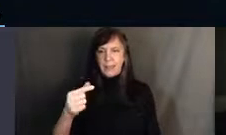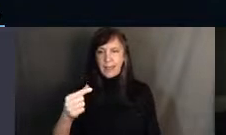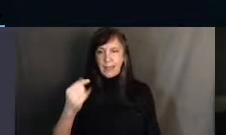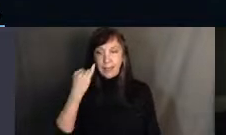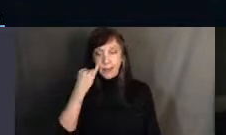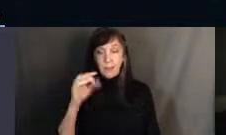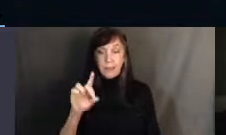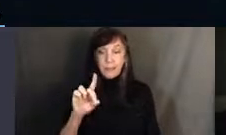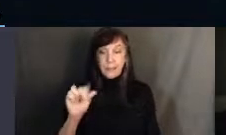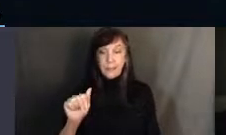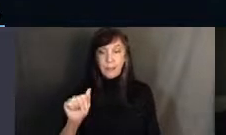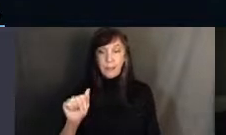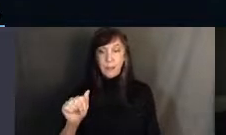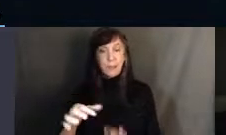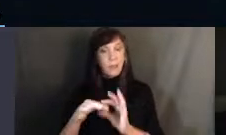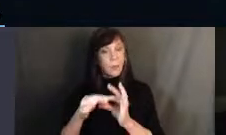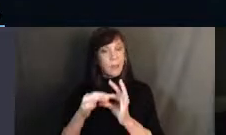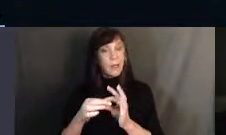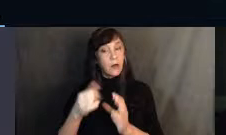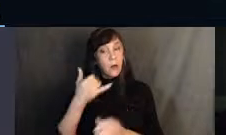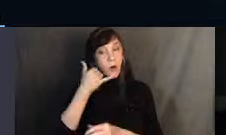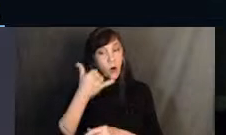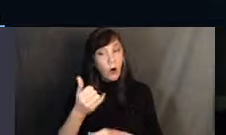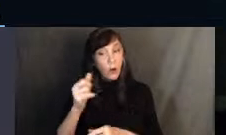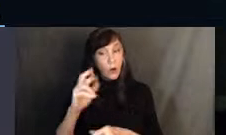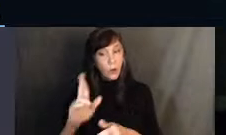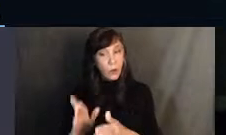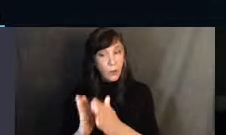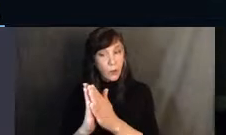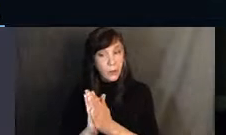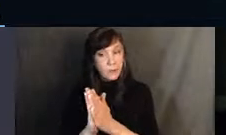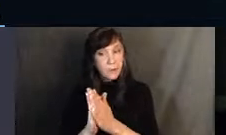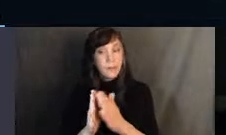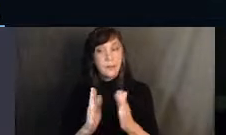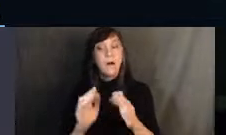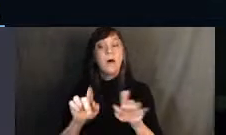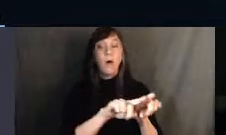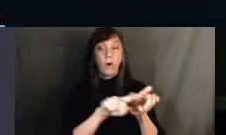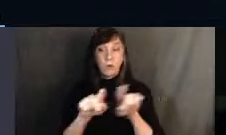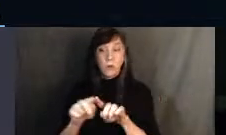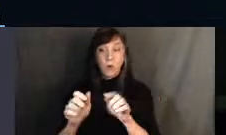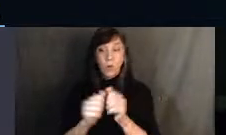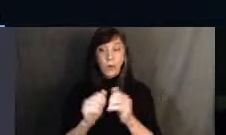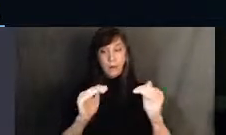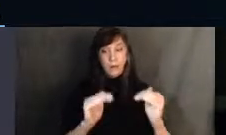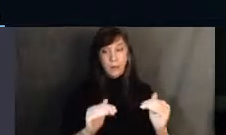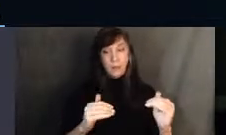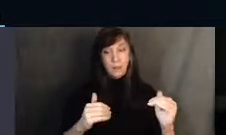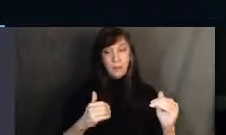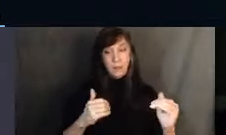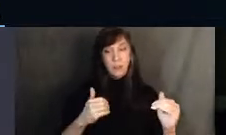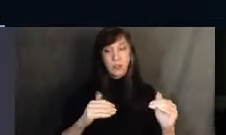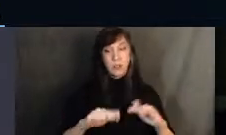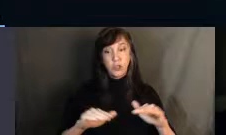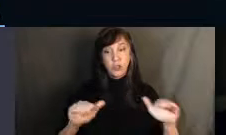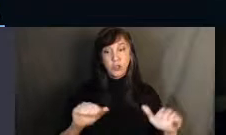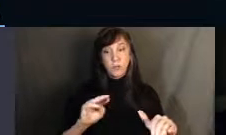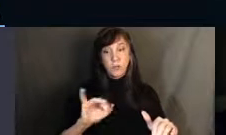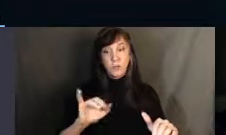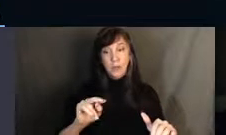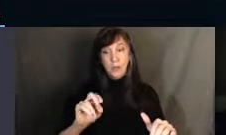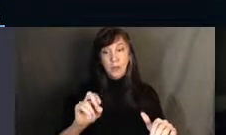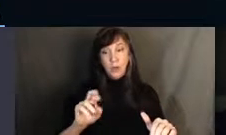request. Often there's also tags for if a minor is involved. And I'm wondering if that's something that can